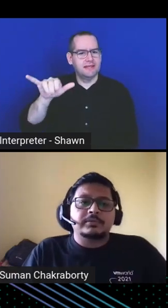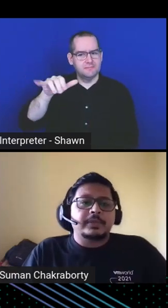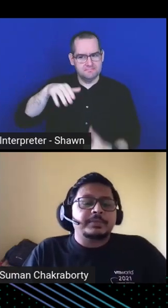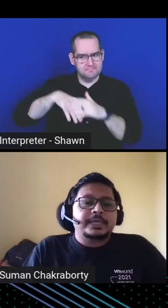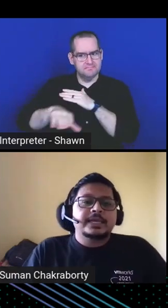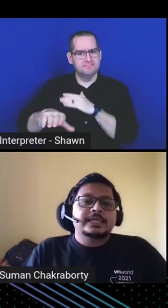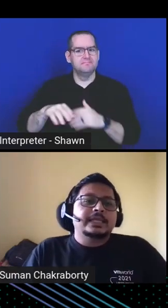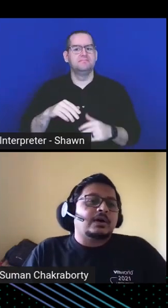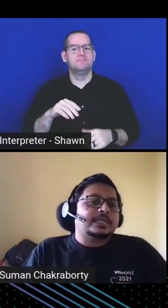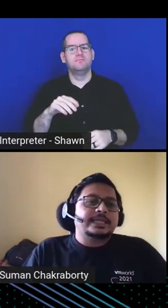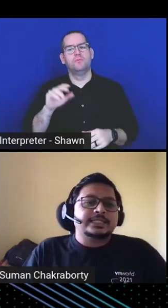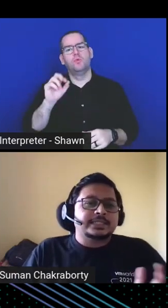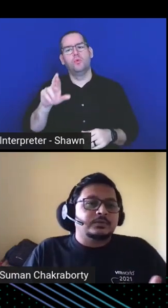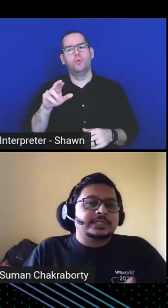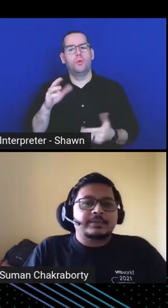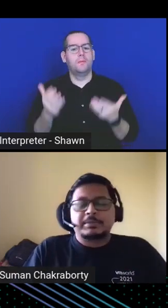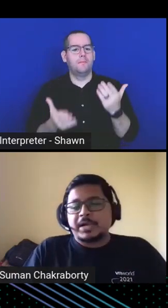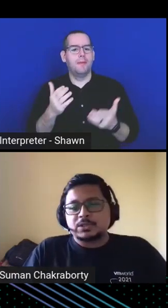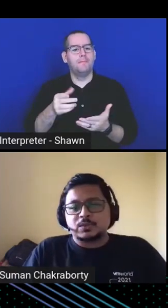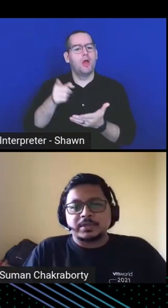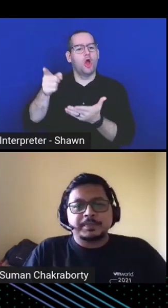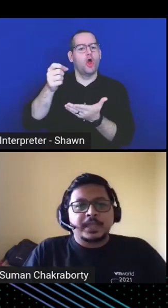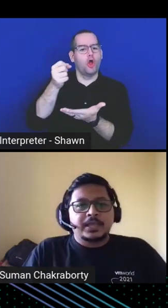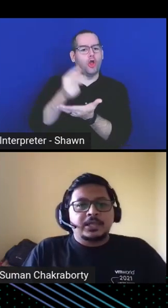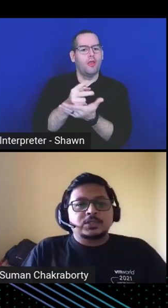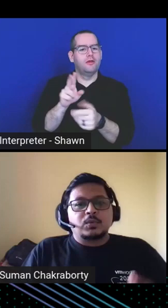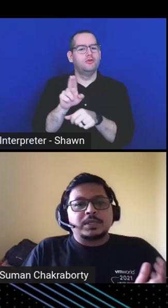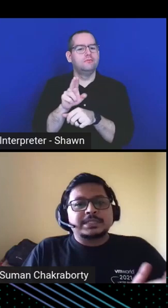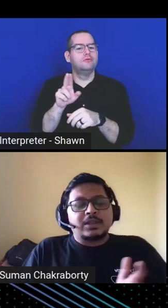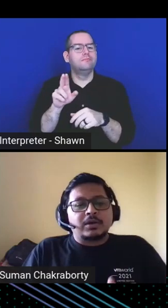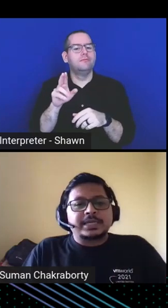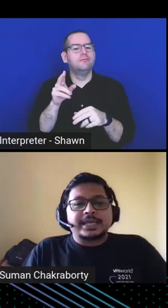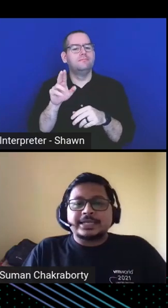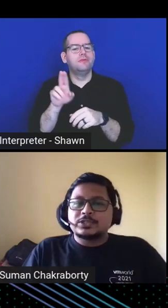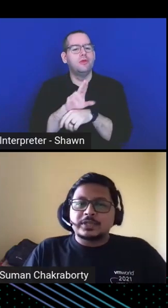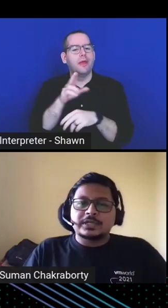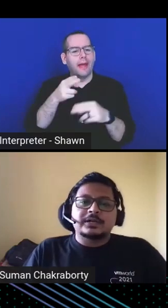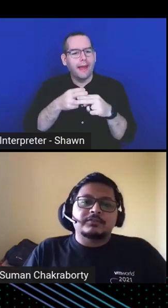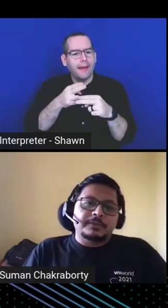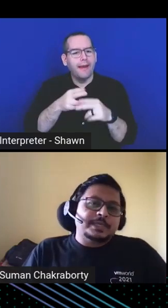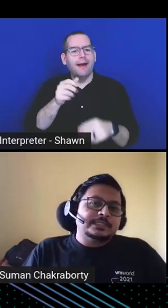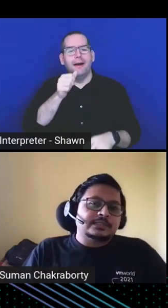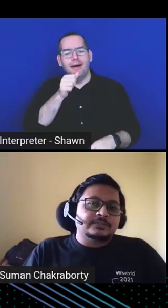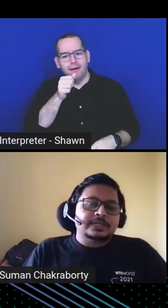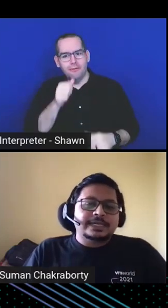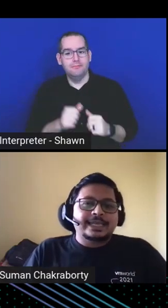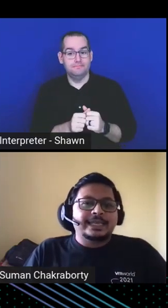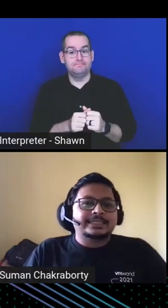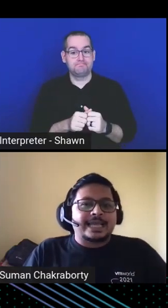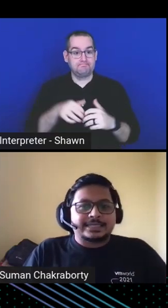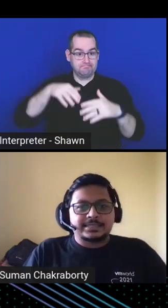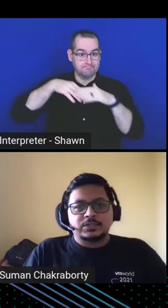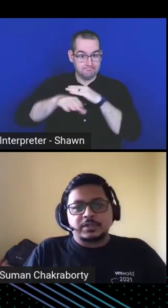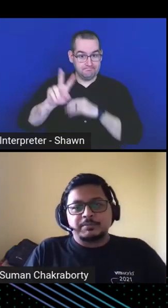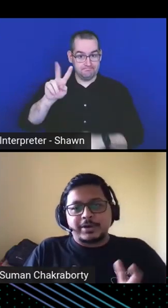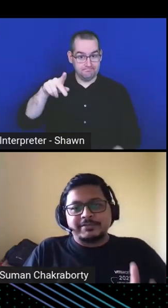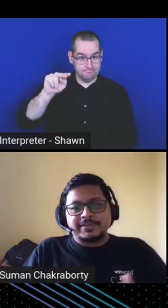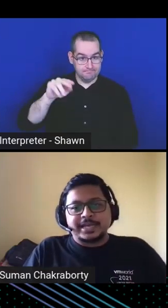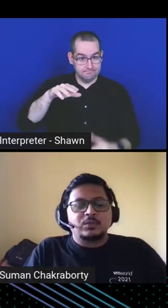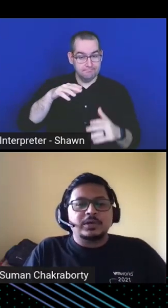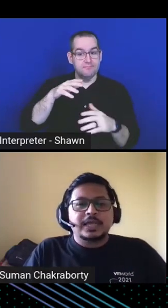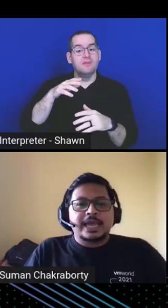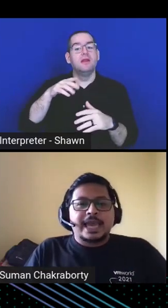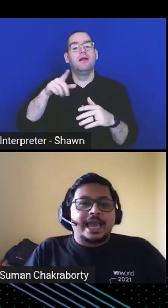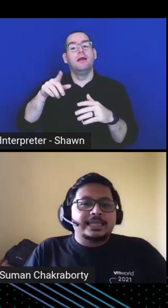host, or maybe the authentication username and password. So once he logged in into the VPN server, he gets access to the